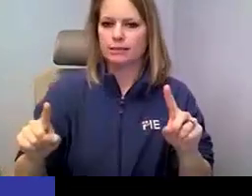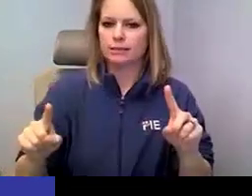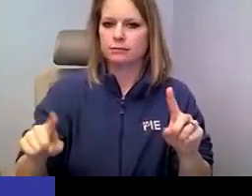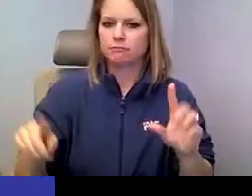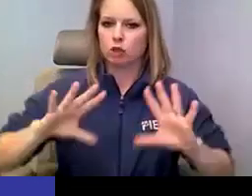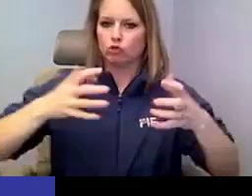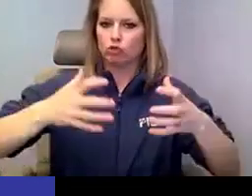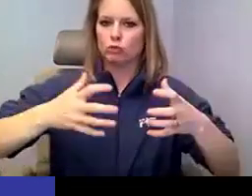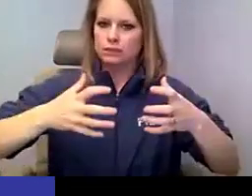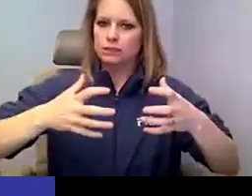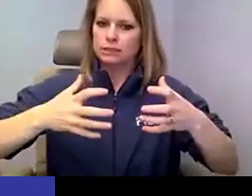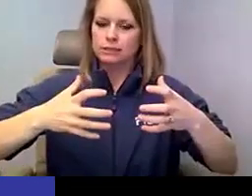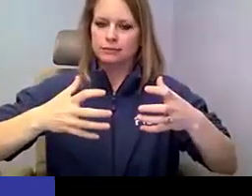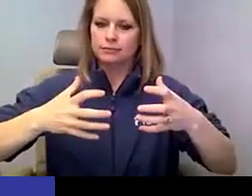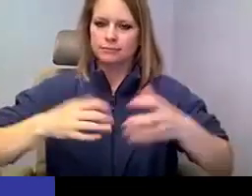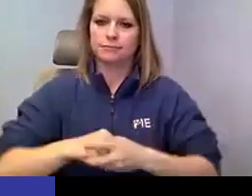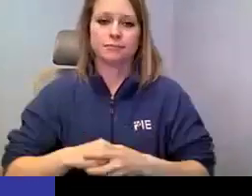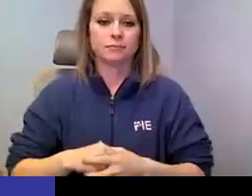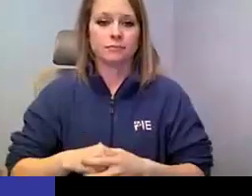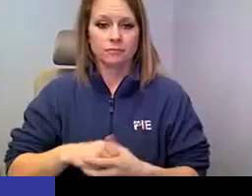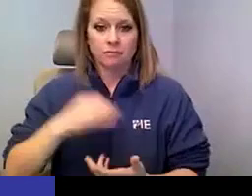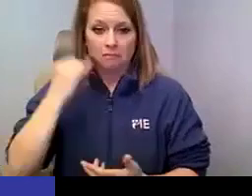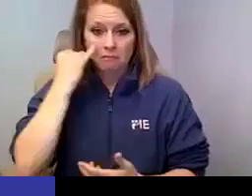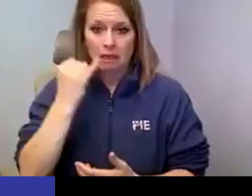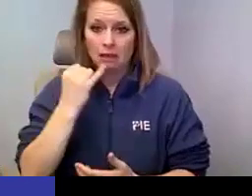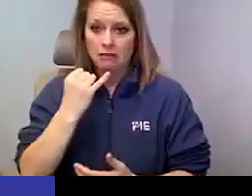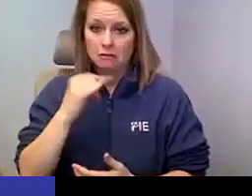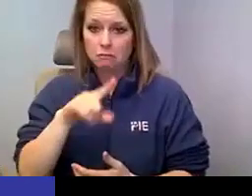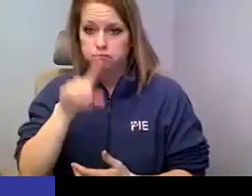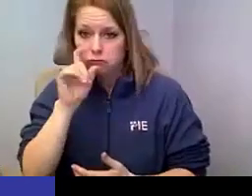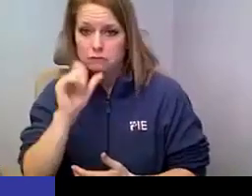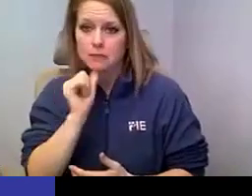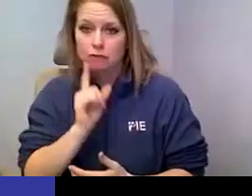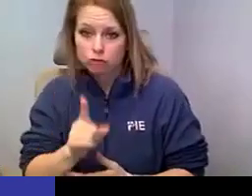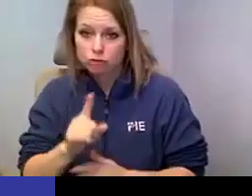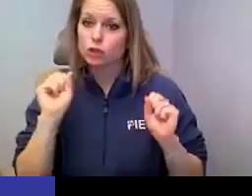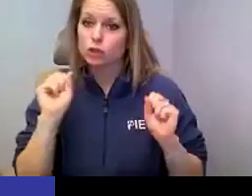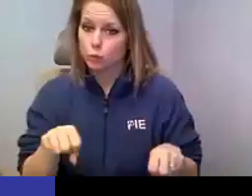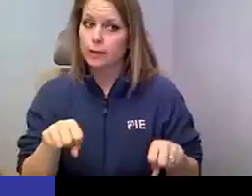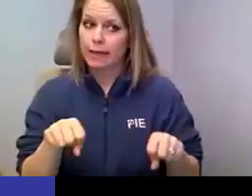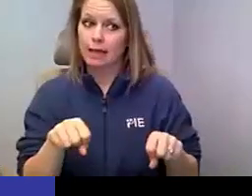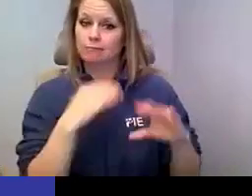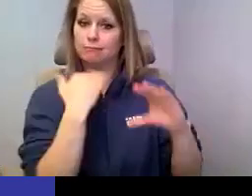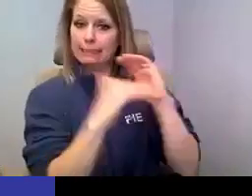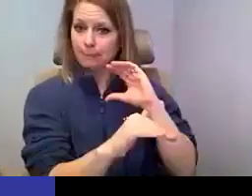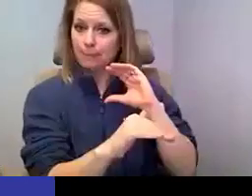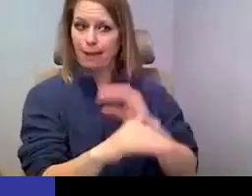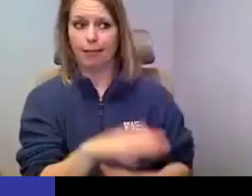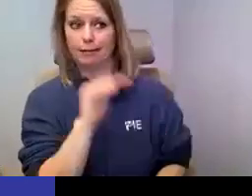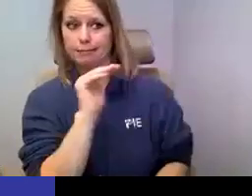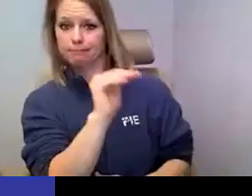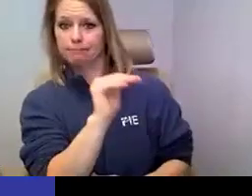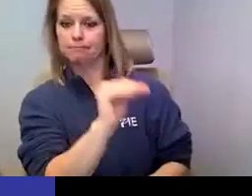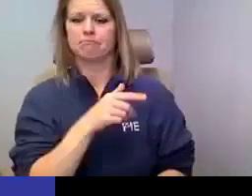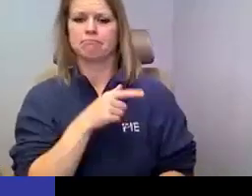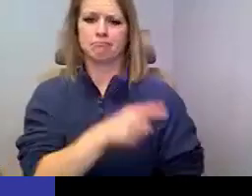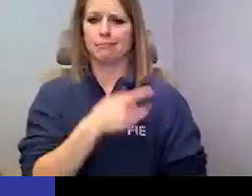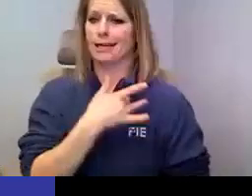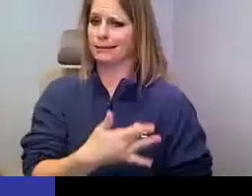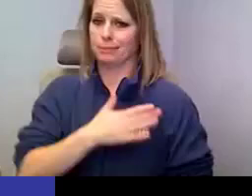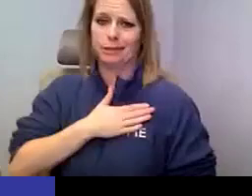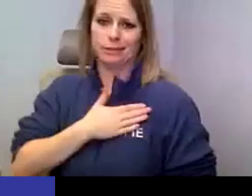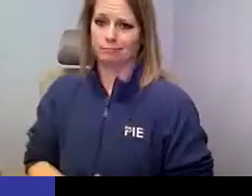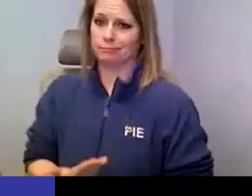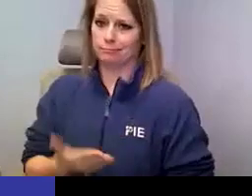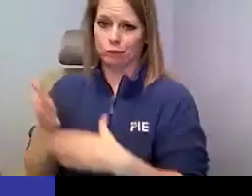Give the publisher a call or send them an email to their customer service line. They're often more than happy to share their internal data because they spend a